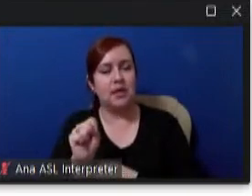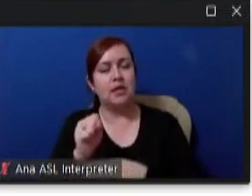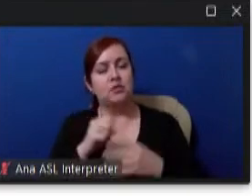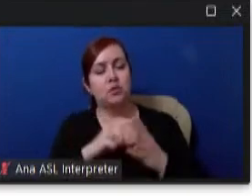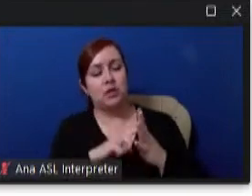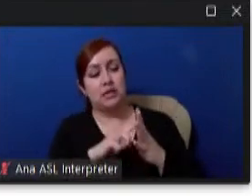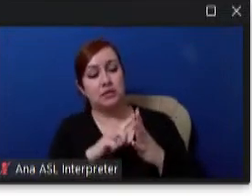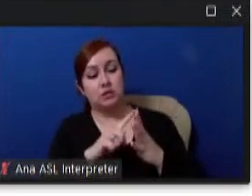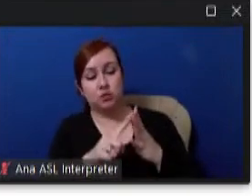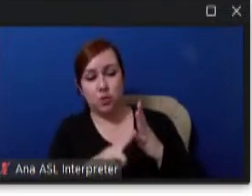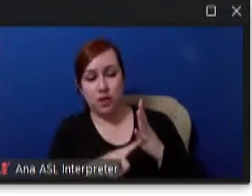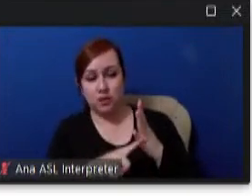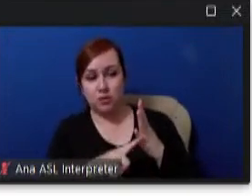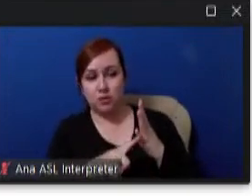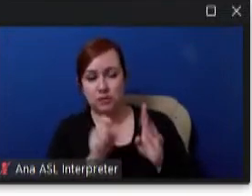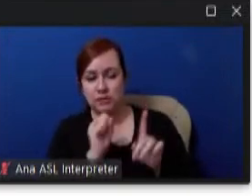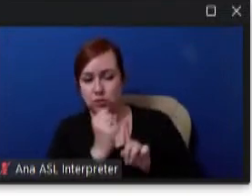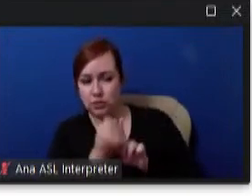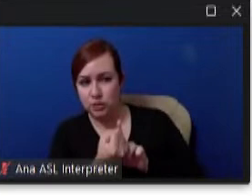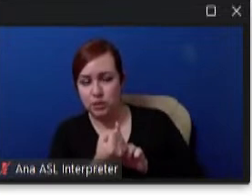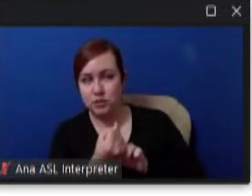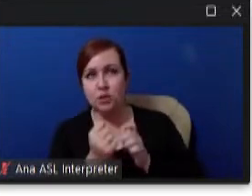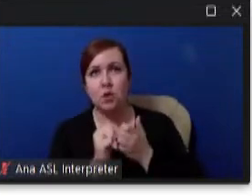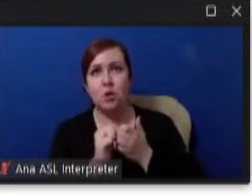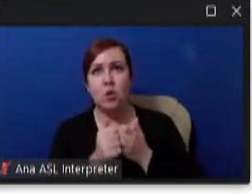So in those four areas,